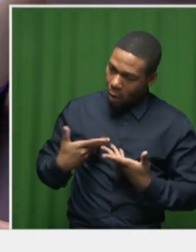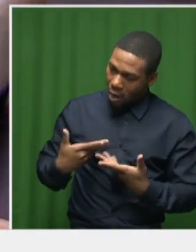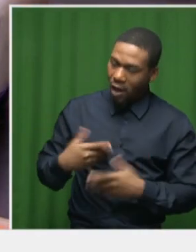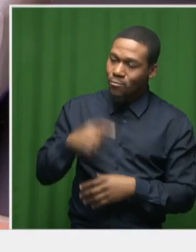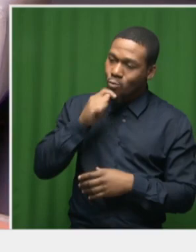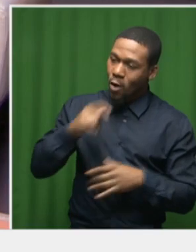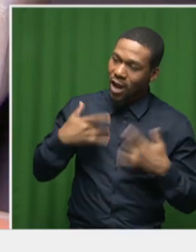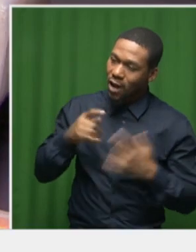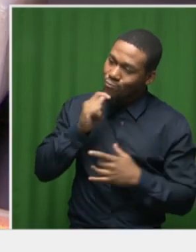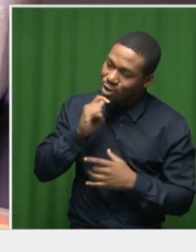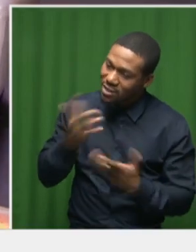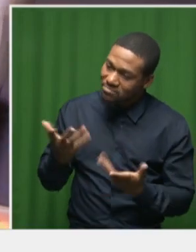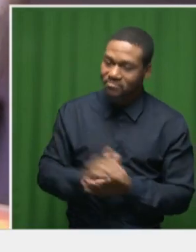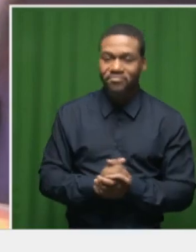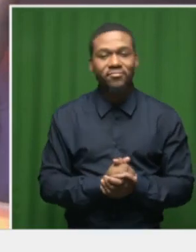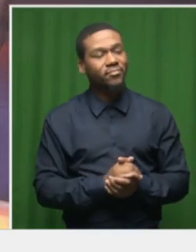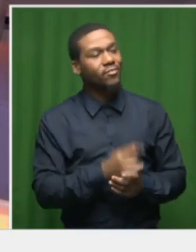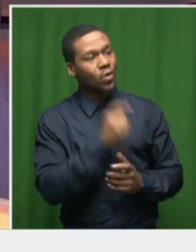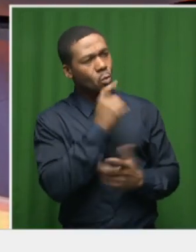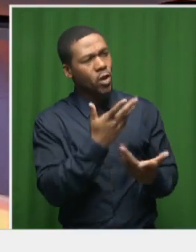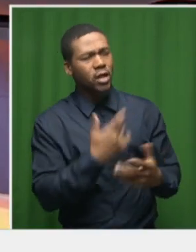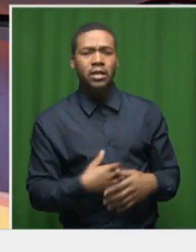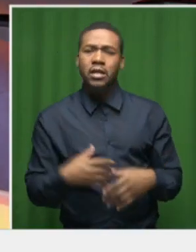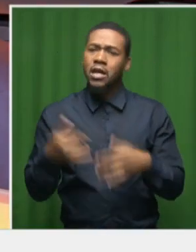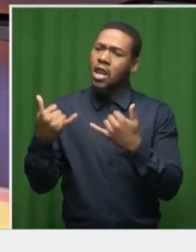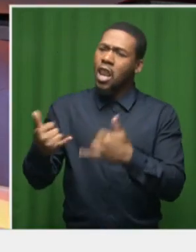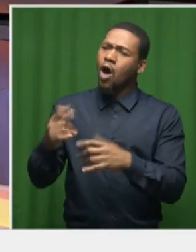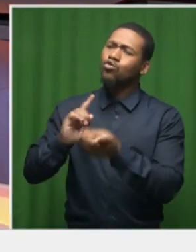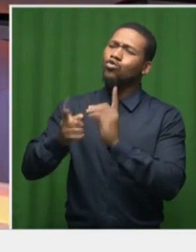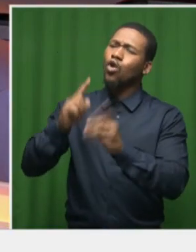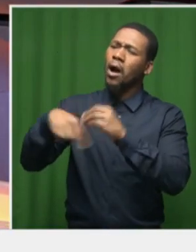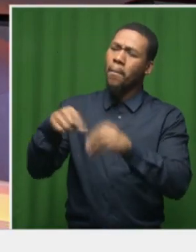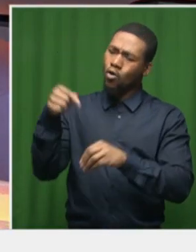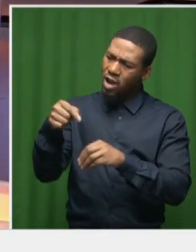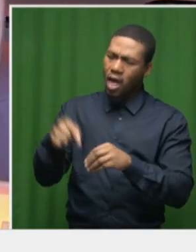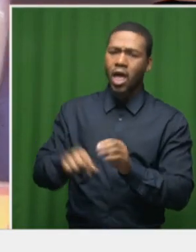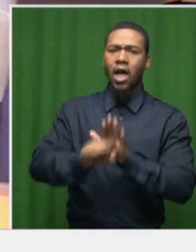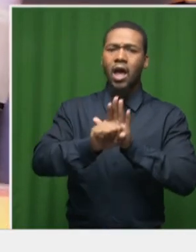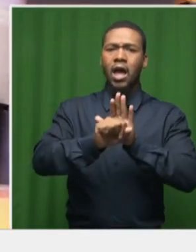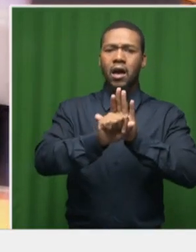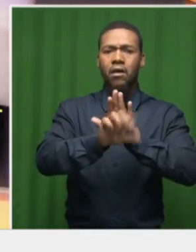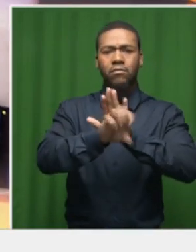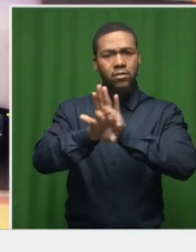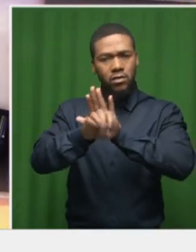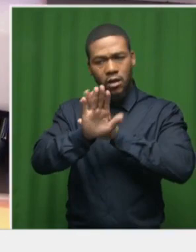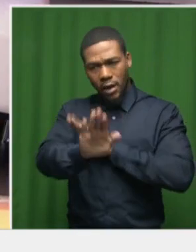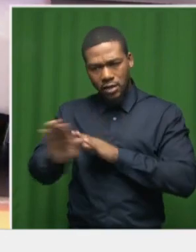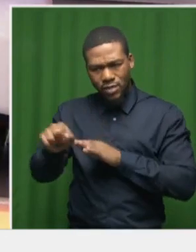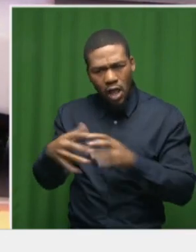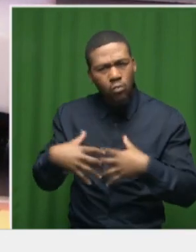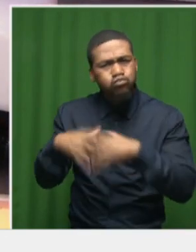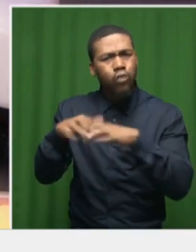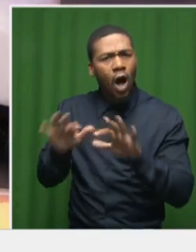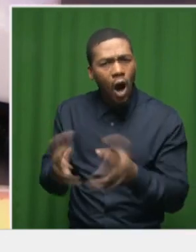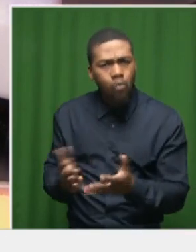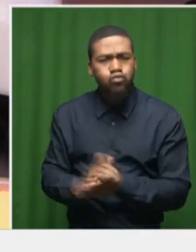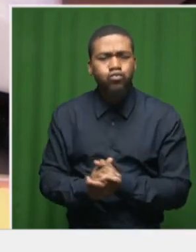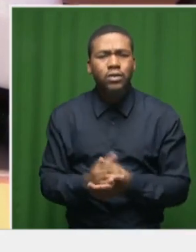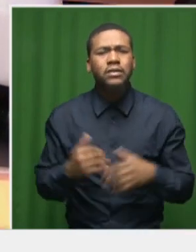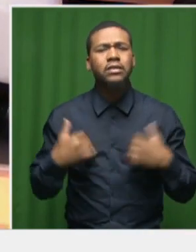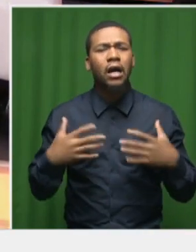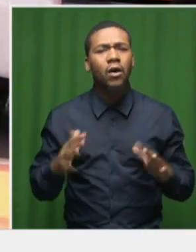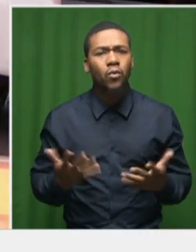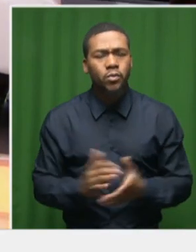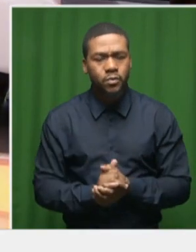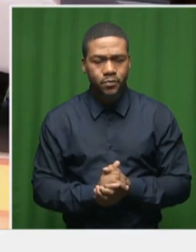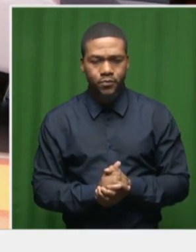about the origins of the exhibition and the inspiration behind it. Sure. So I